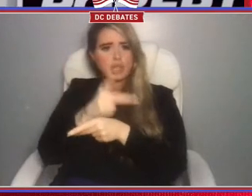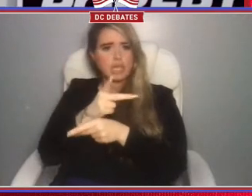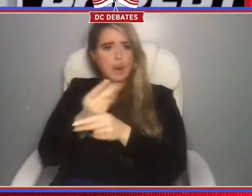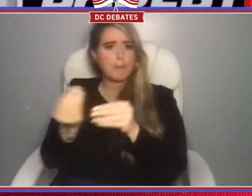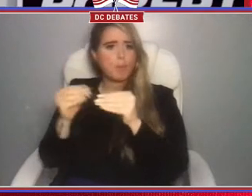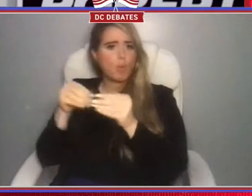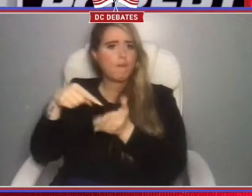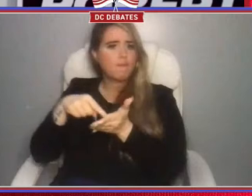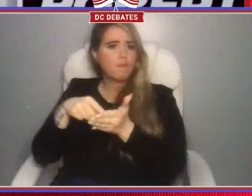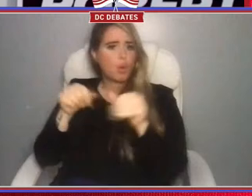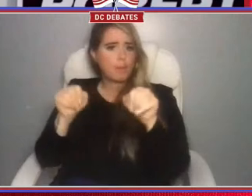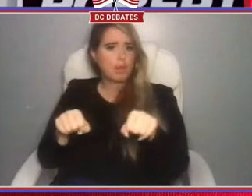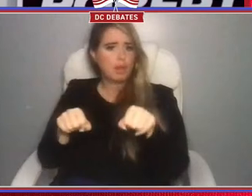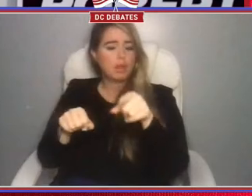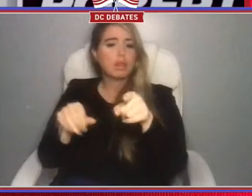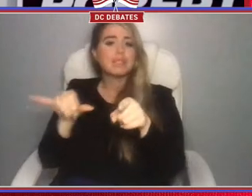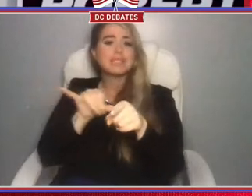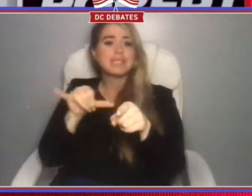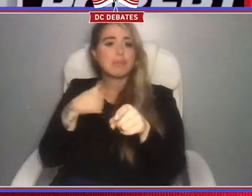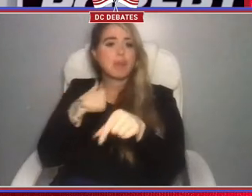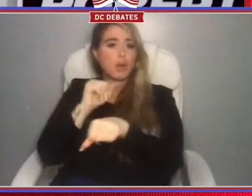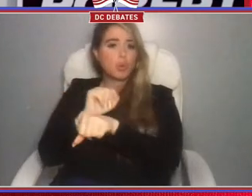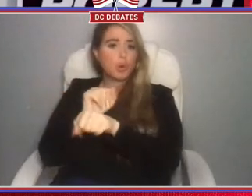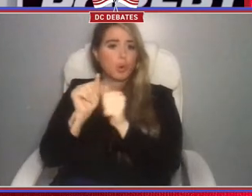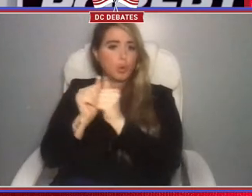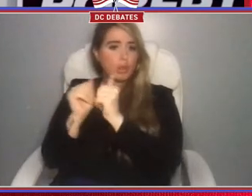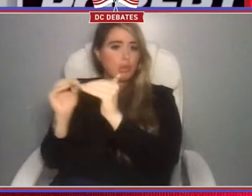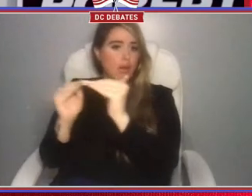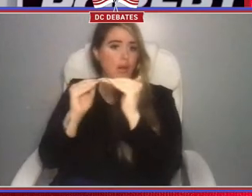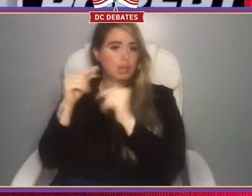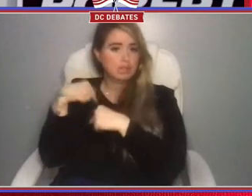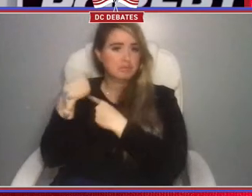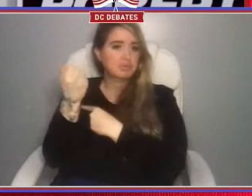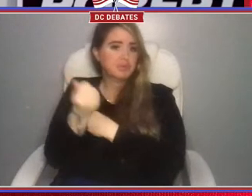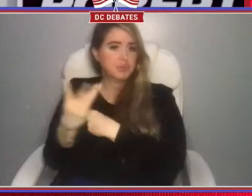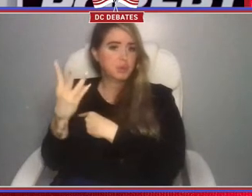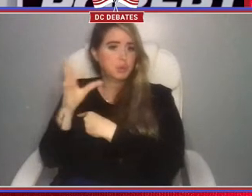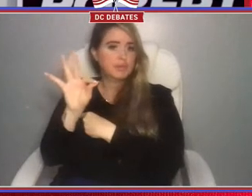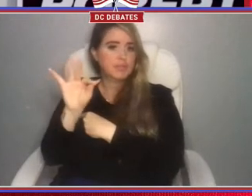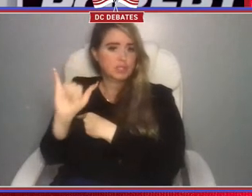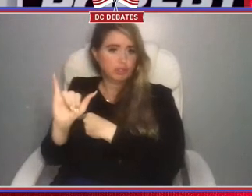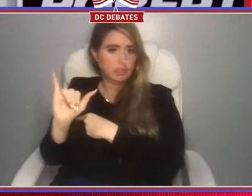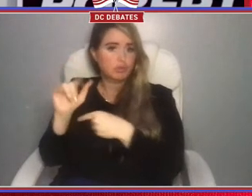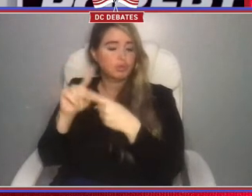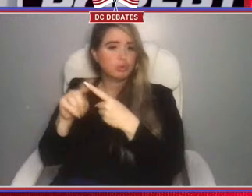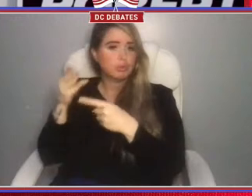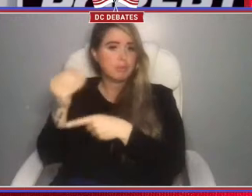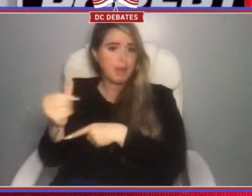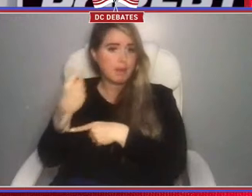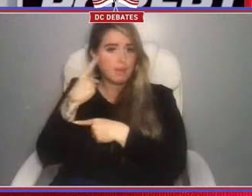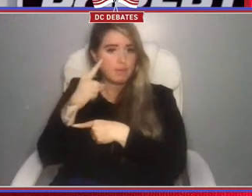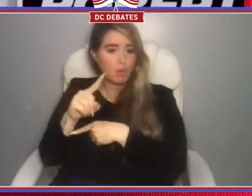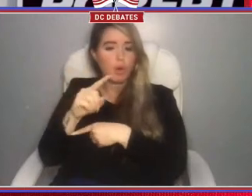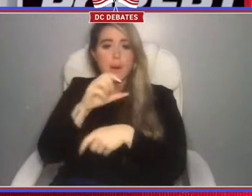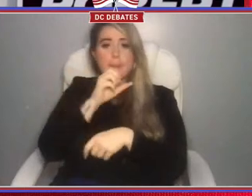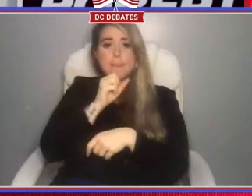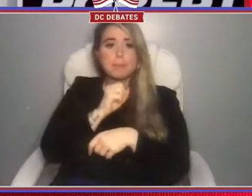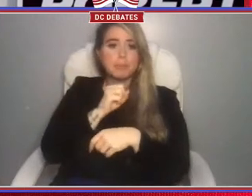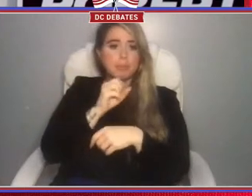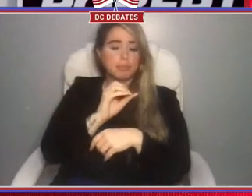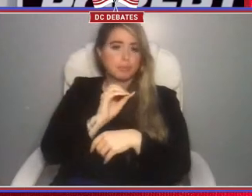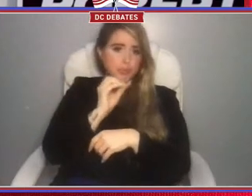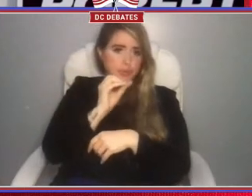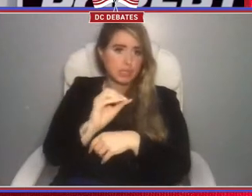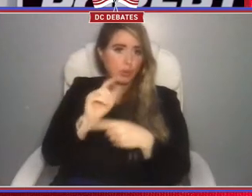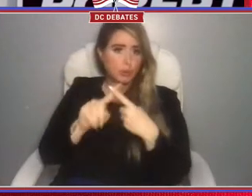Just as I've worked with my colleagues over the past couple of fiscal years to fund Birth to Three in very large pieces, I'm